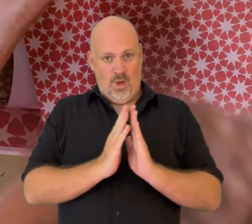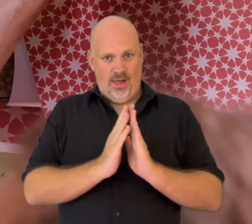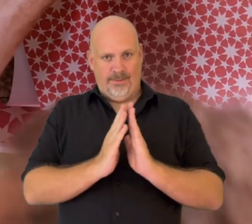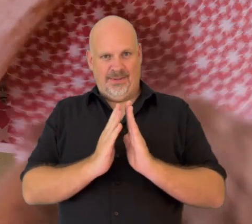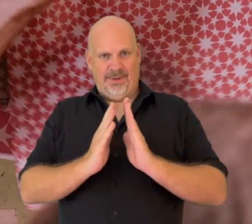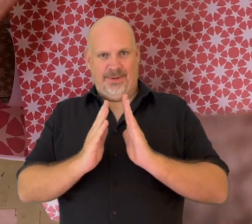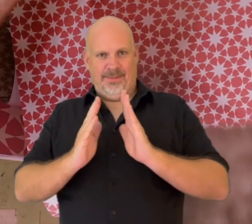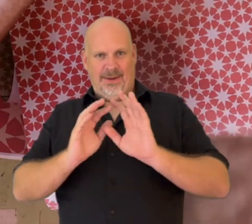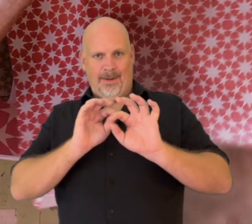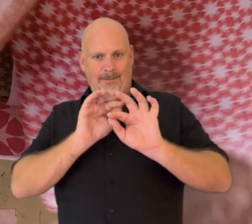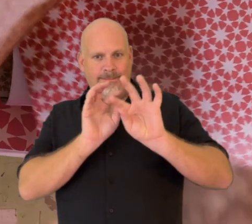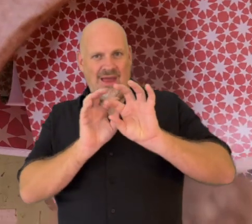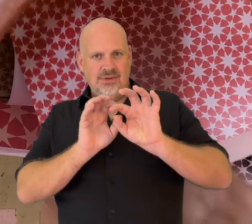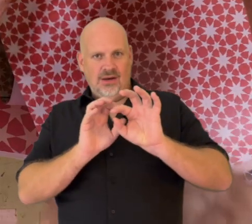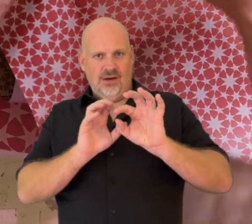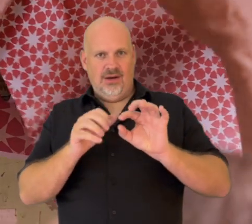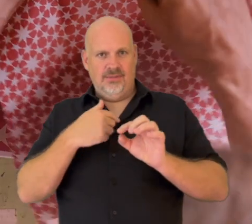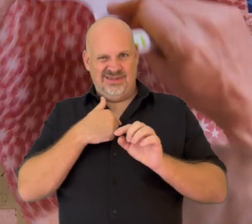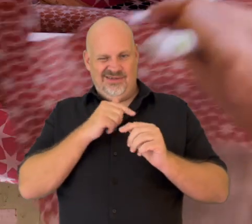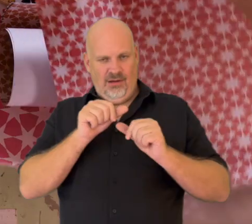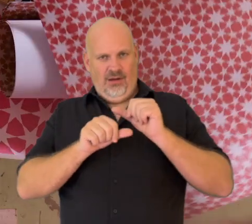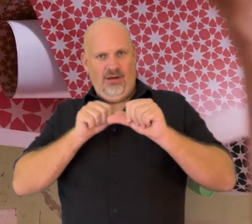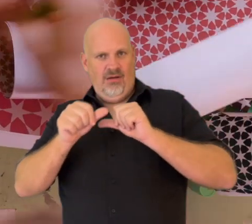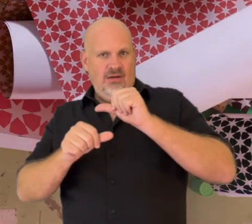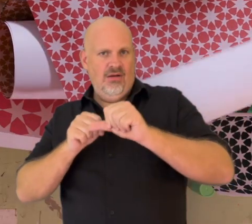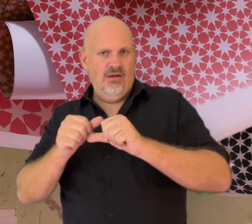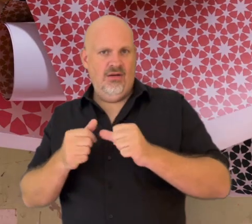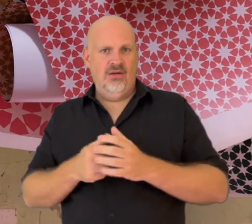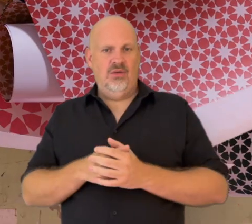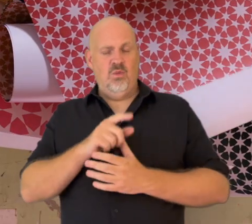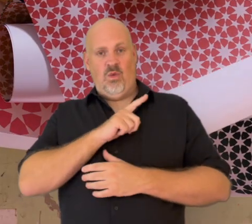up to bigger patterns. Because for me, the